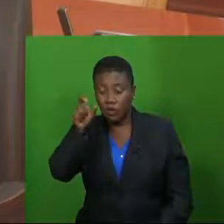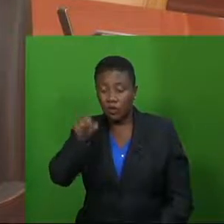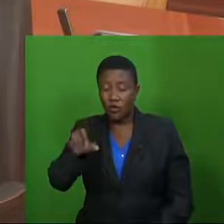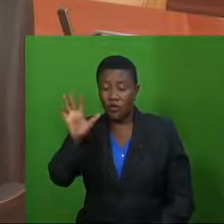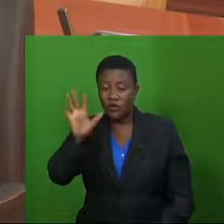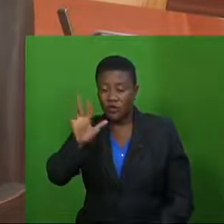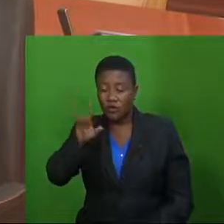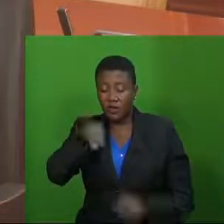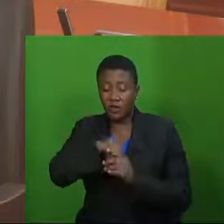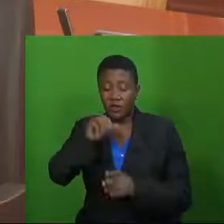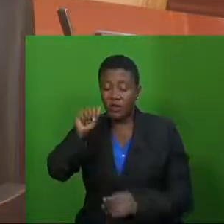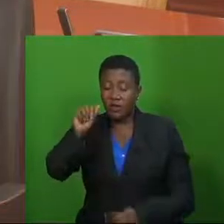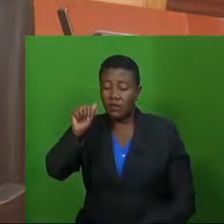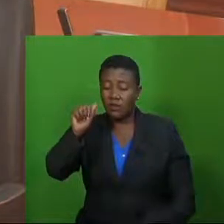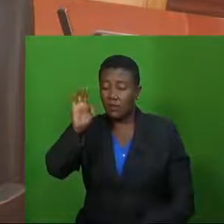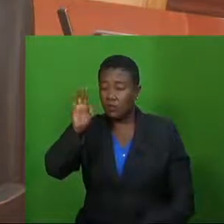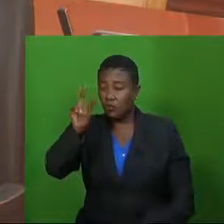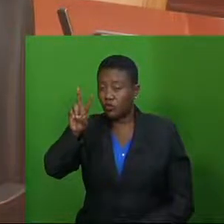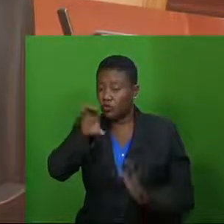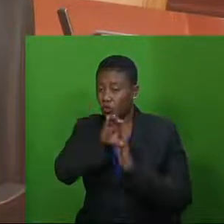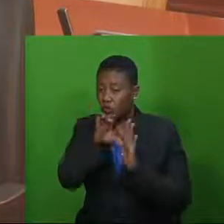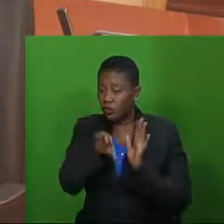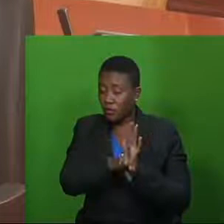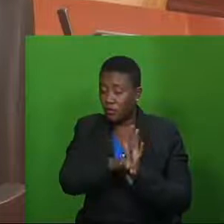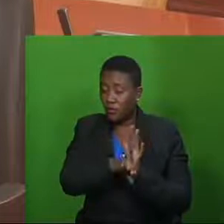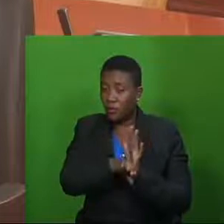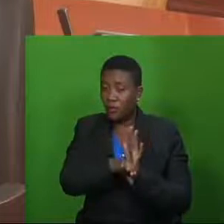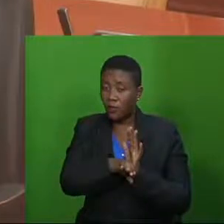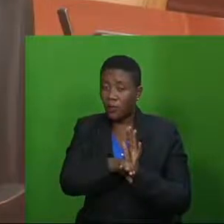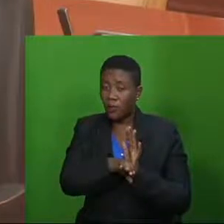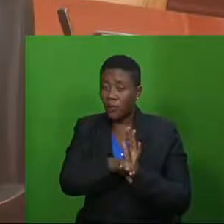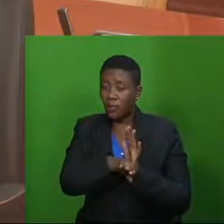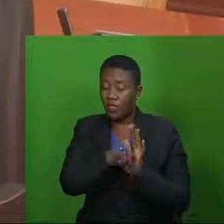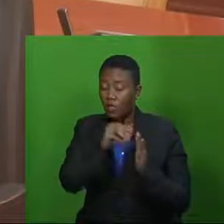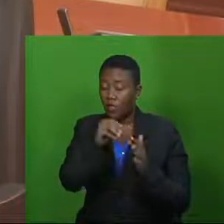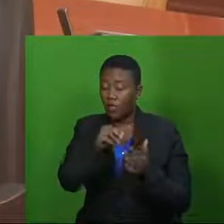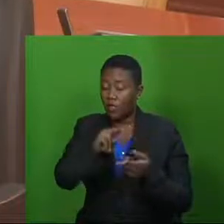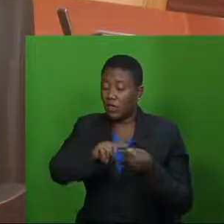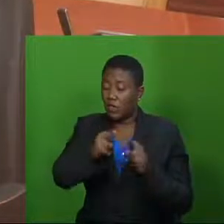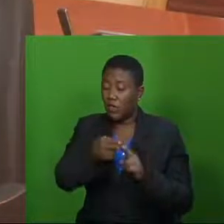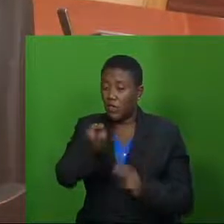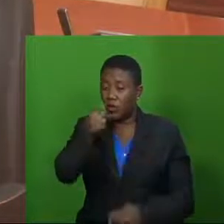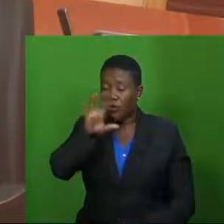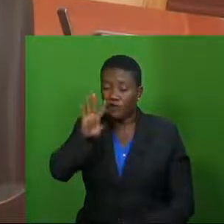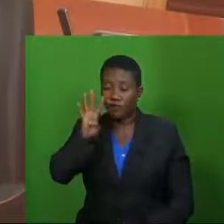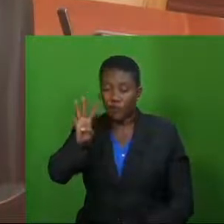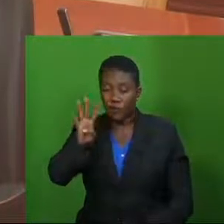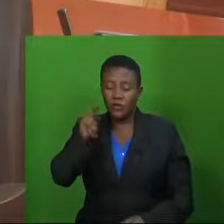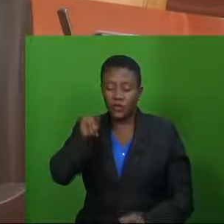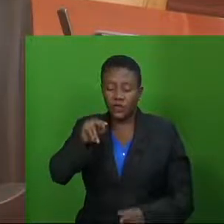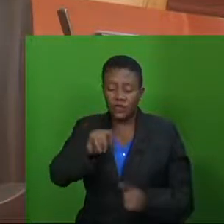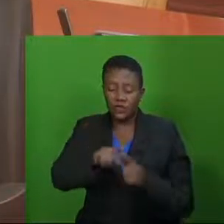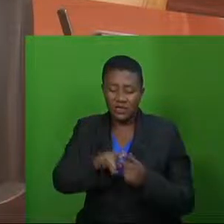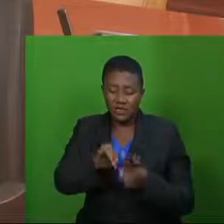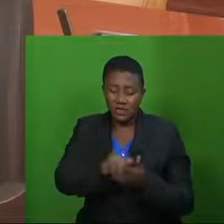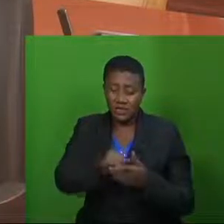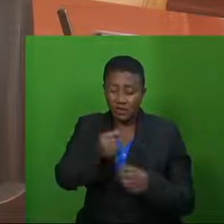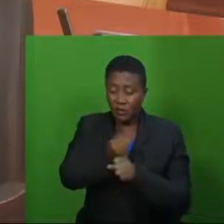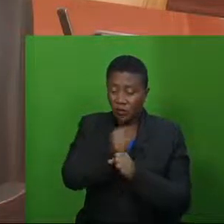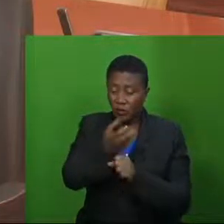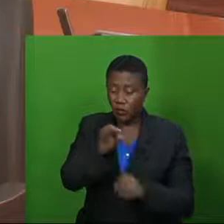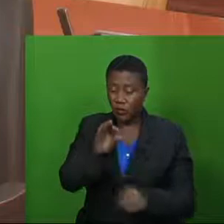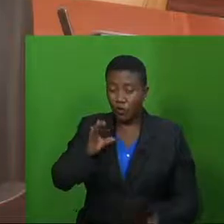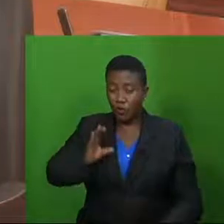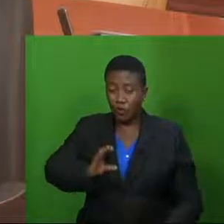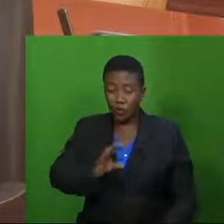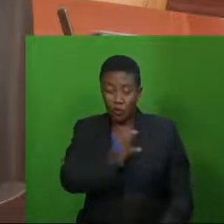1992 Constitution under the 154 of the Standing Orders of the House. They require that the committee, as much